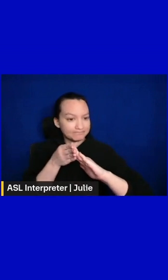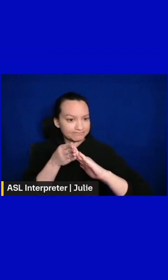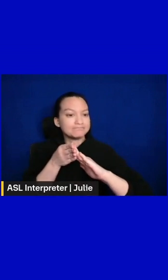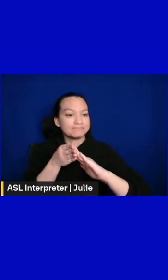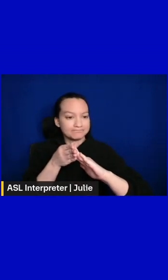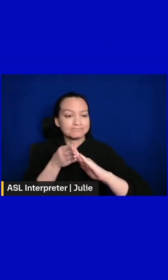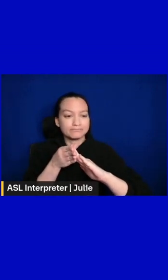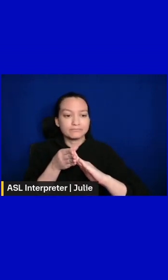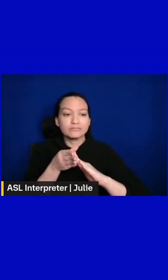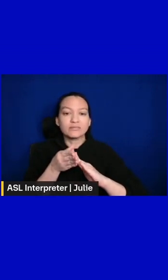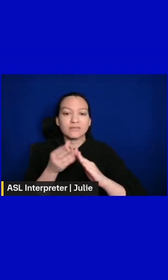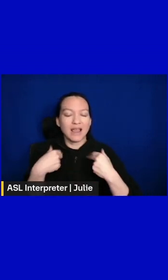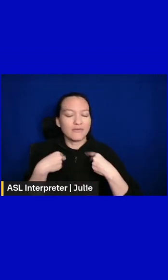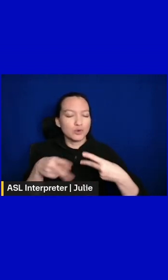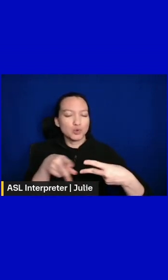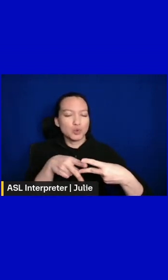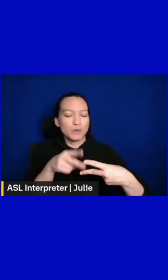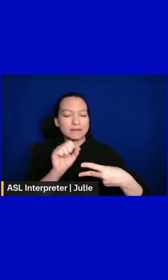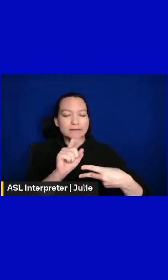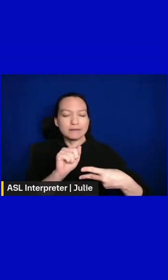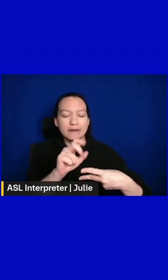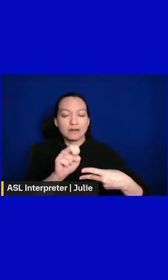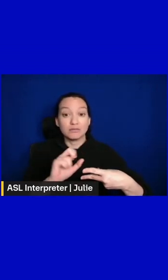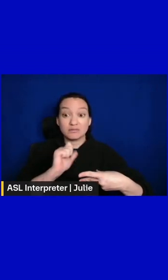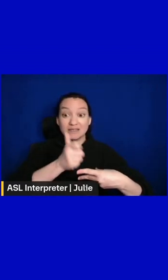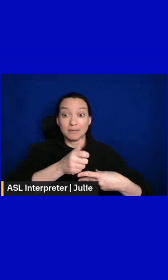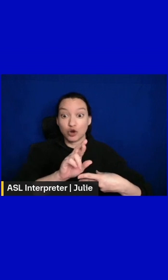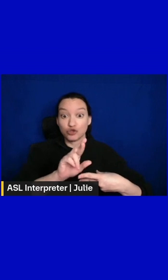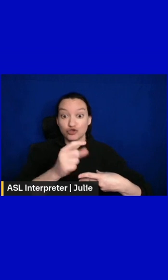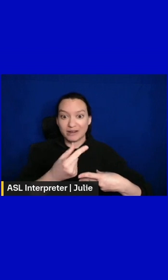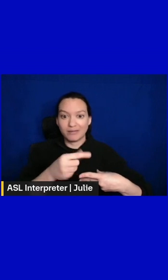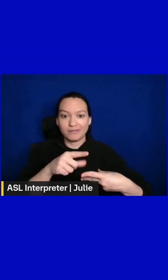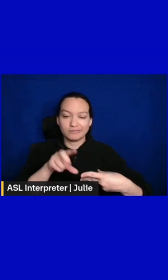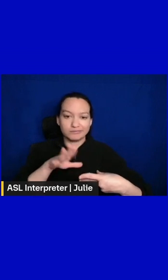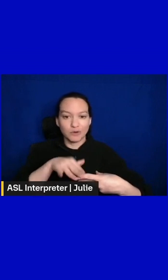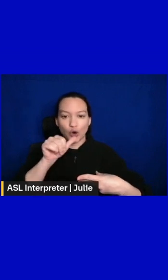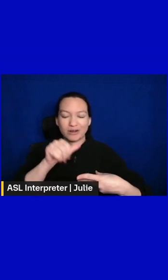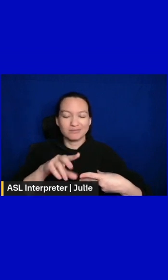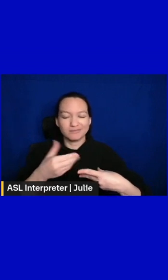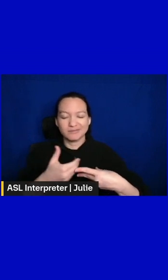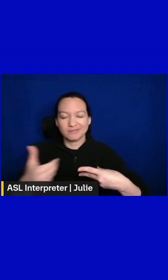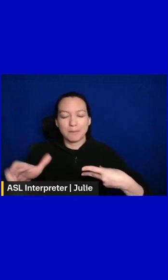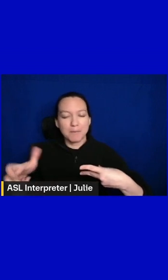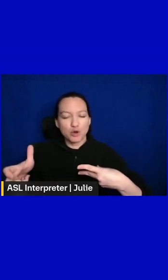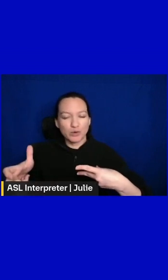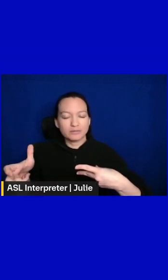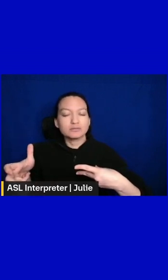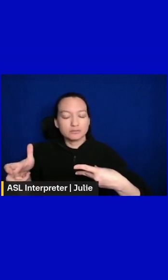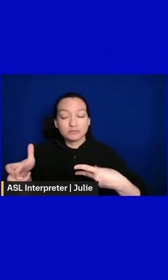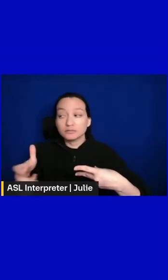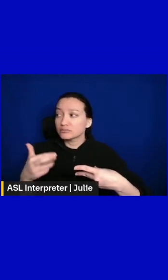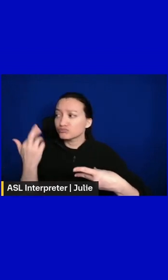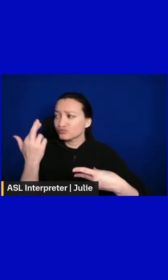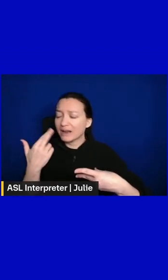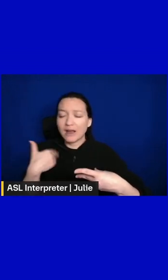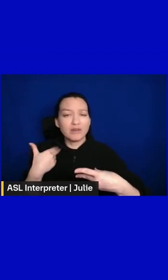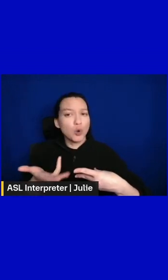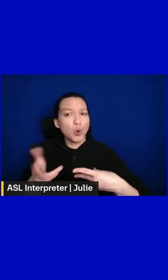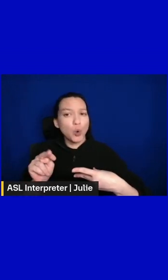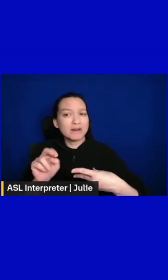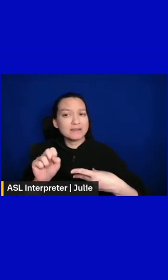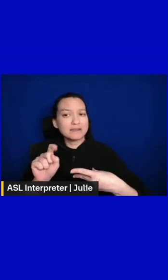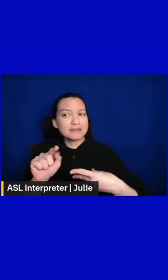get two states because our setup RG actually called a separate module. And in doing so, it gets its own